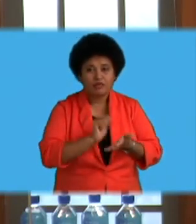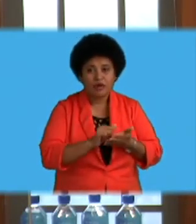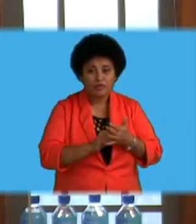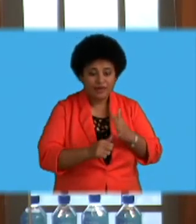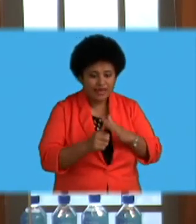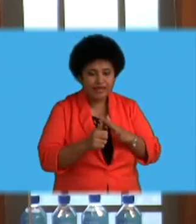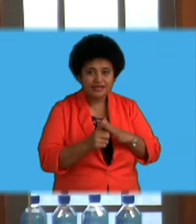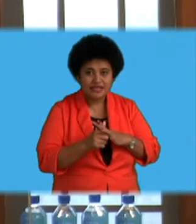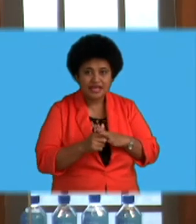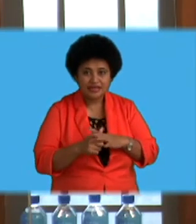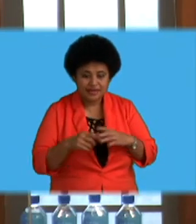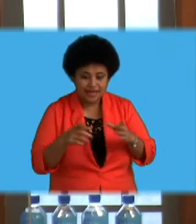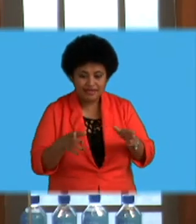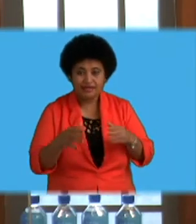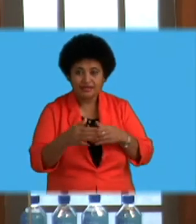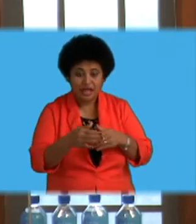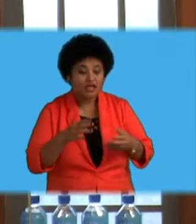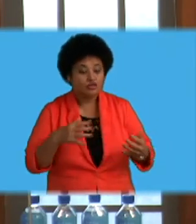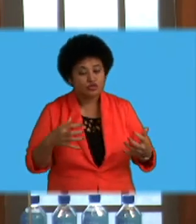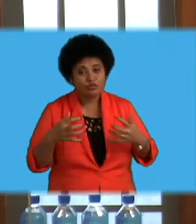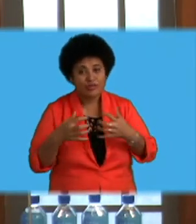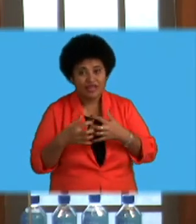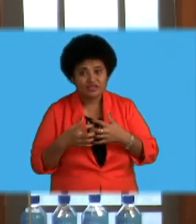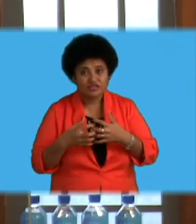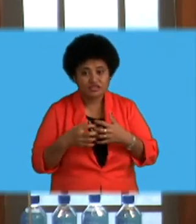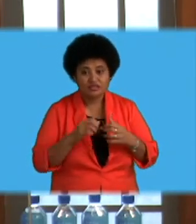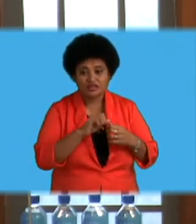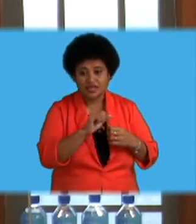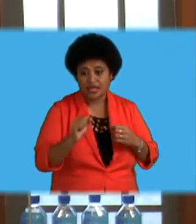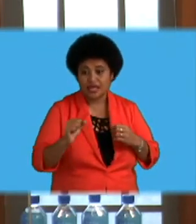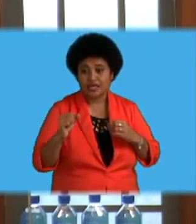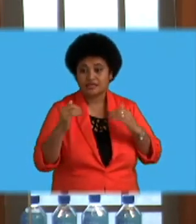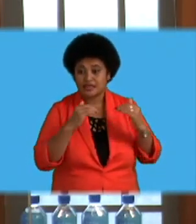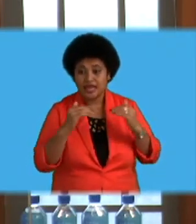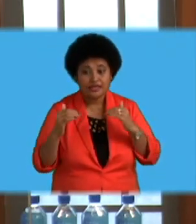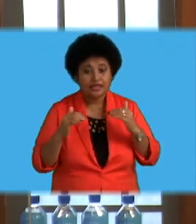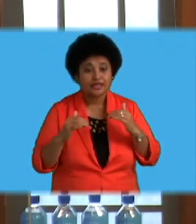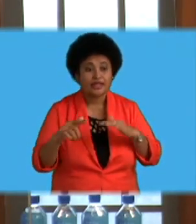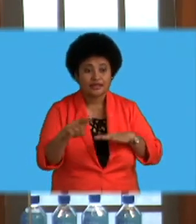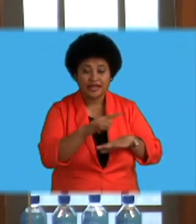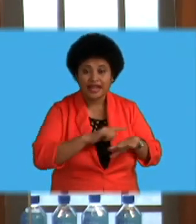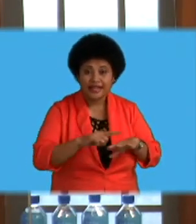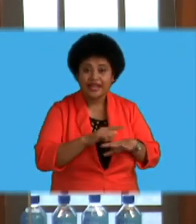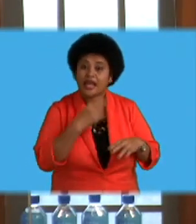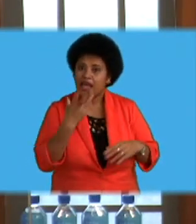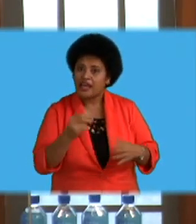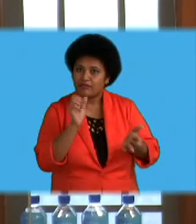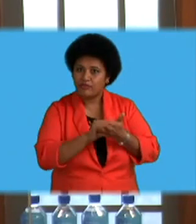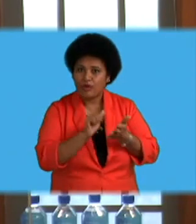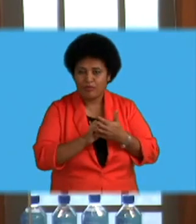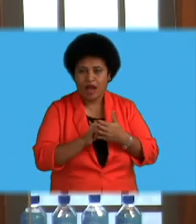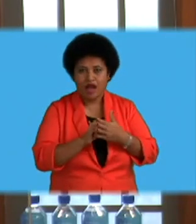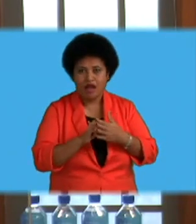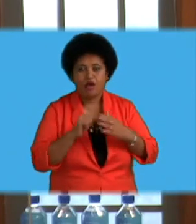the lot meet the minimum standard, infrastructure are developed like water, electricity,